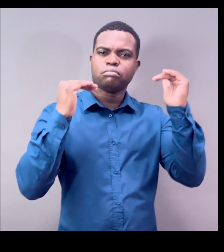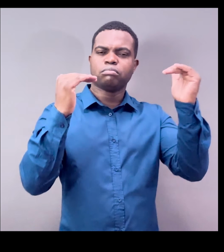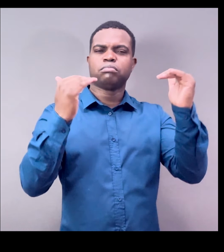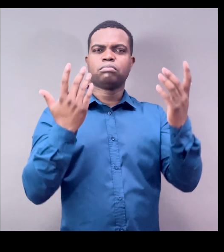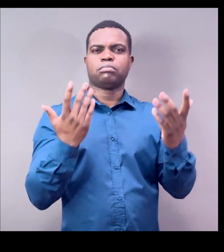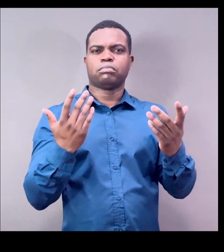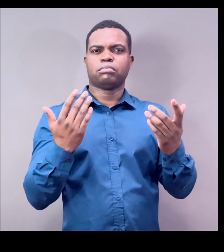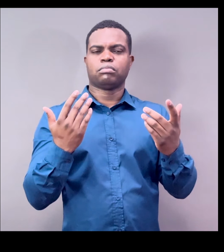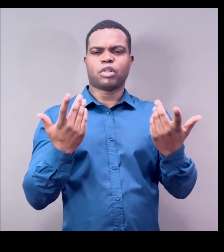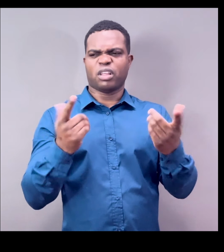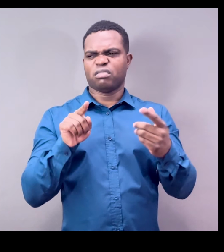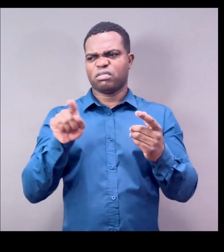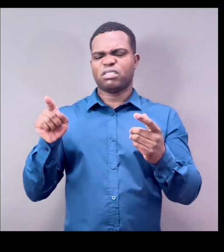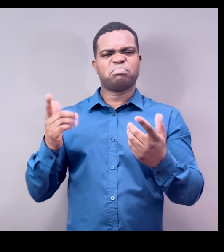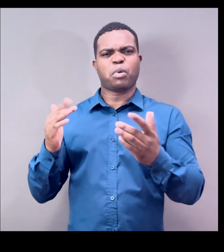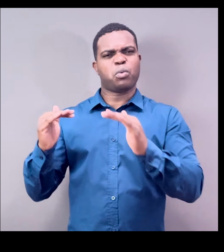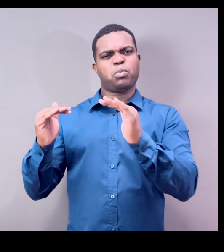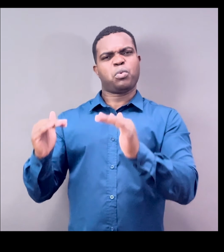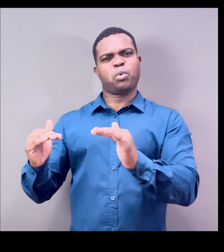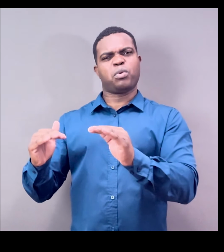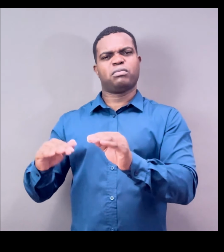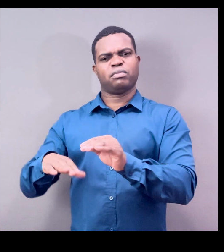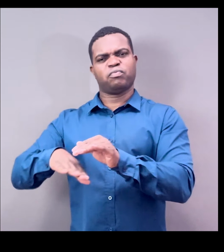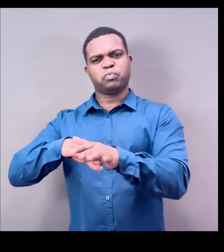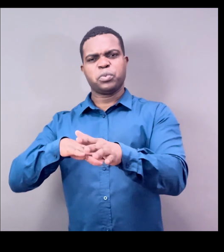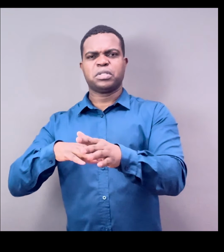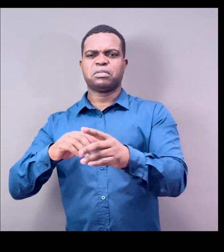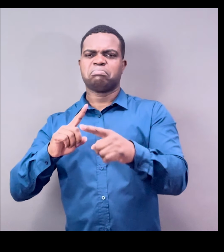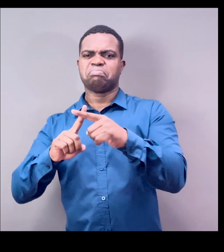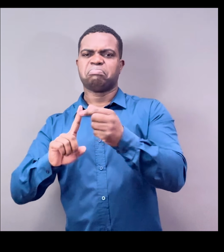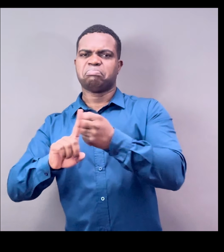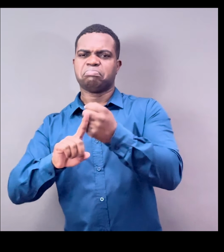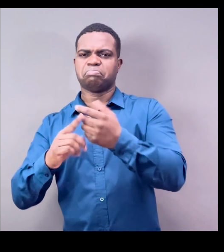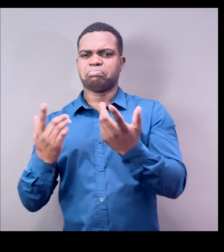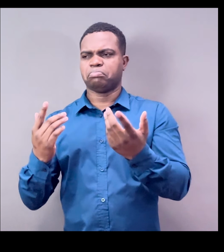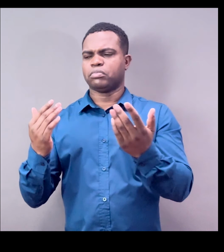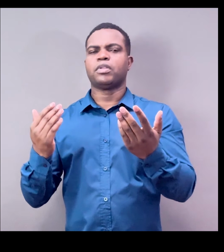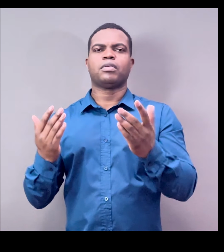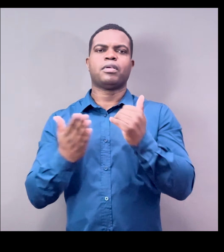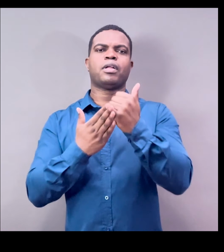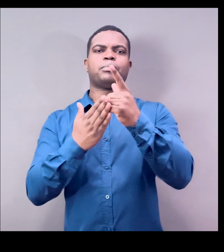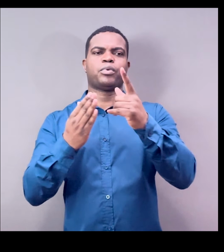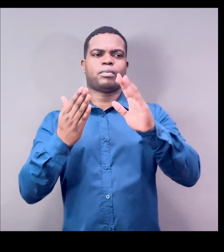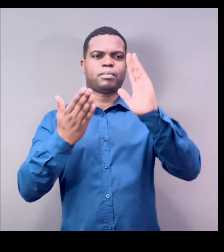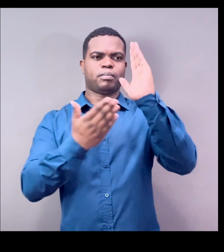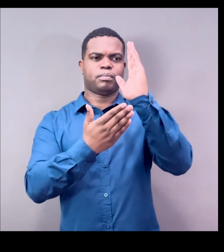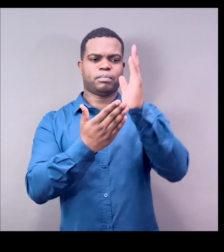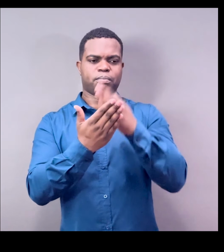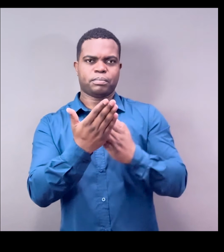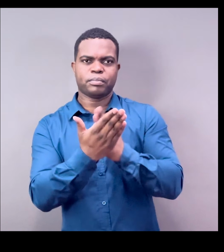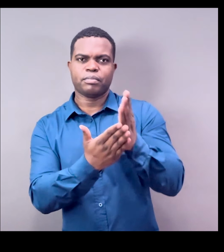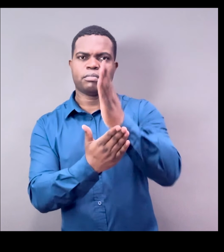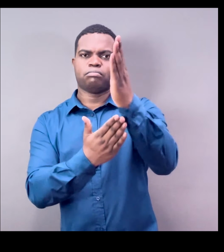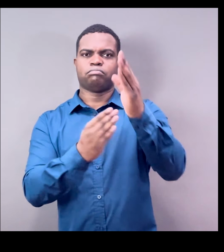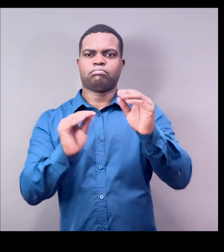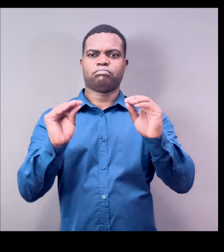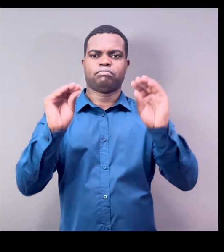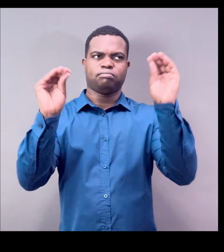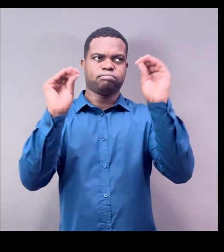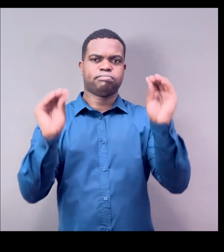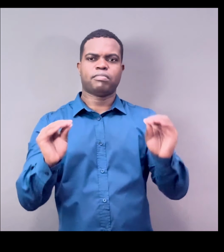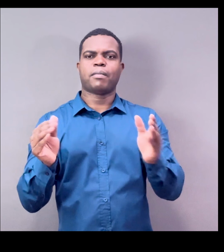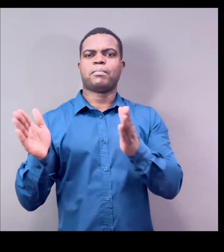have low influence. So you have to plot this, maybe using a